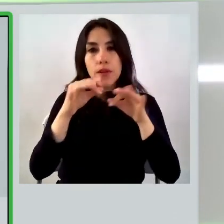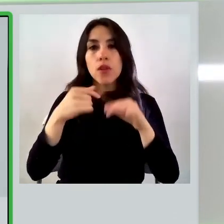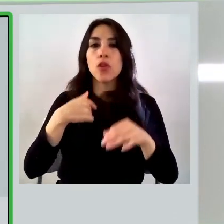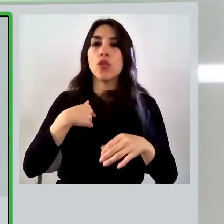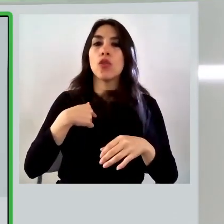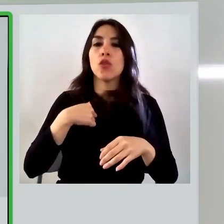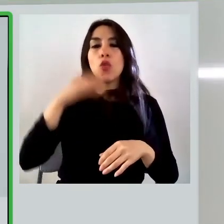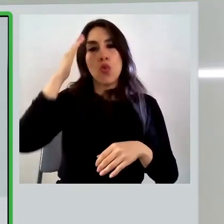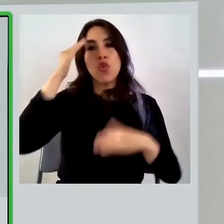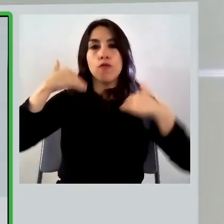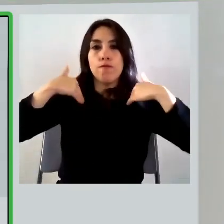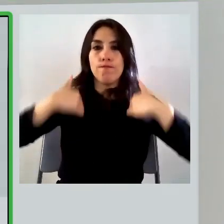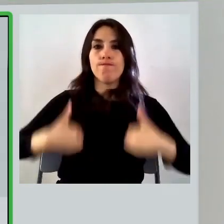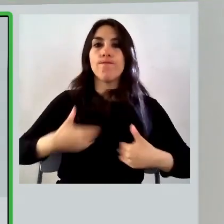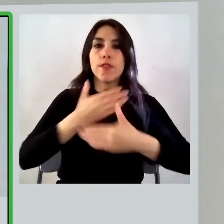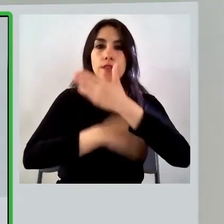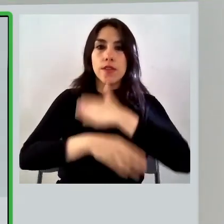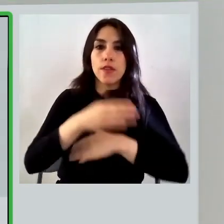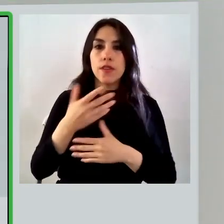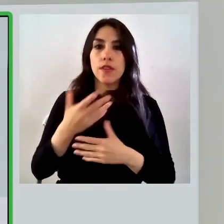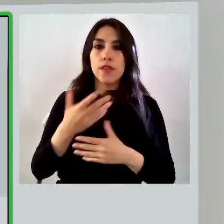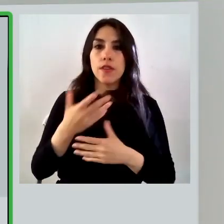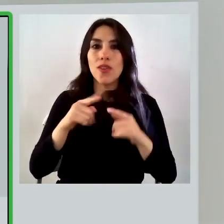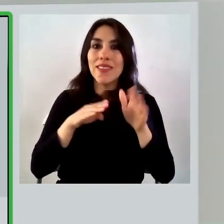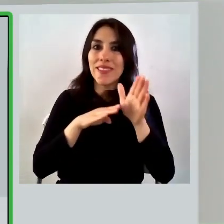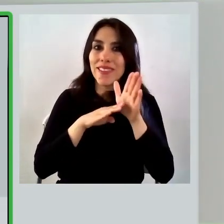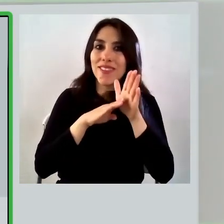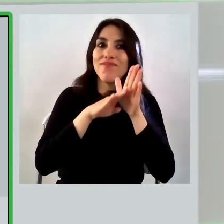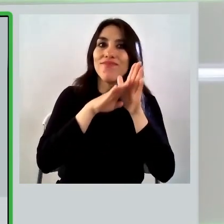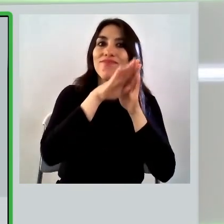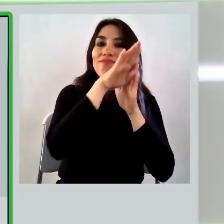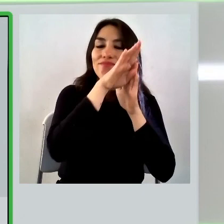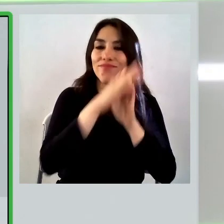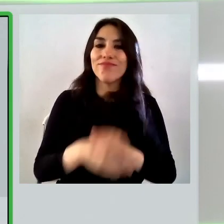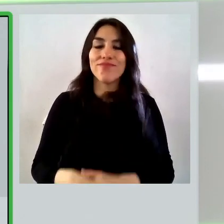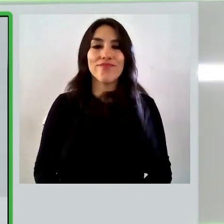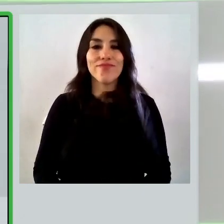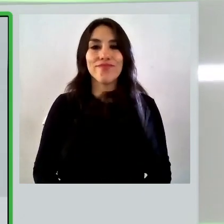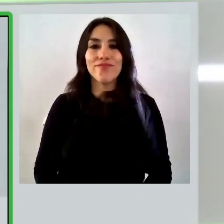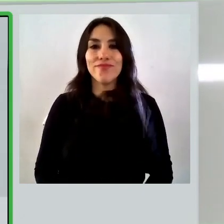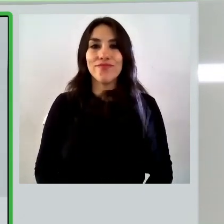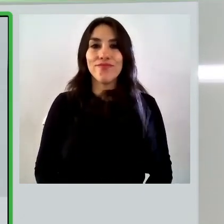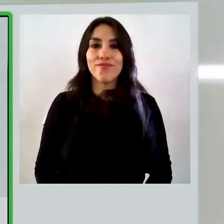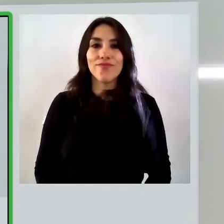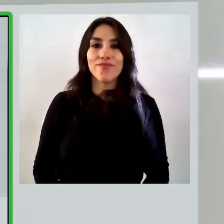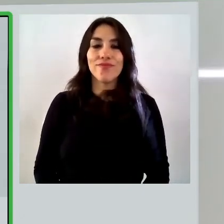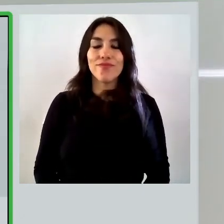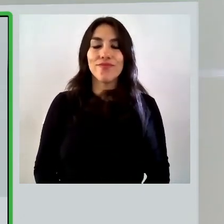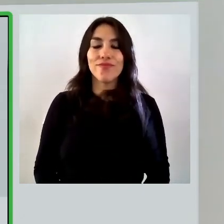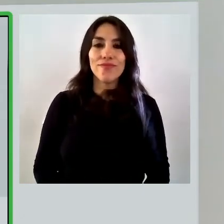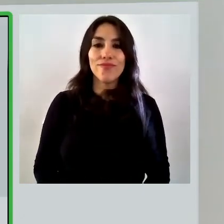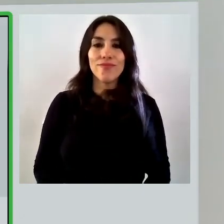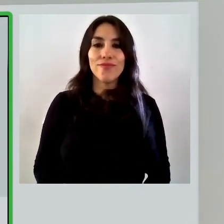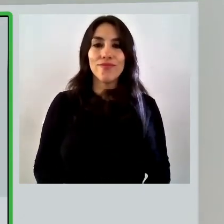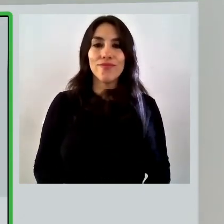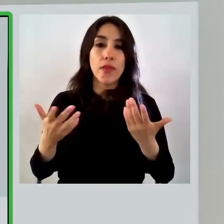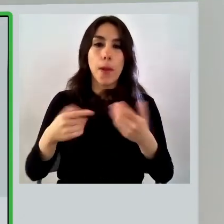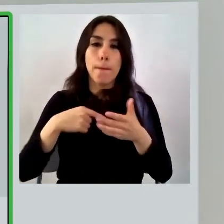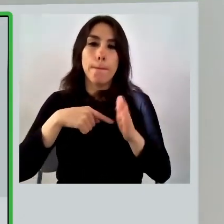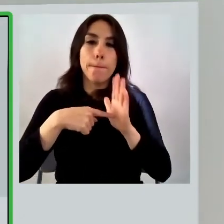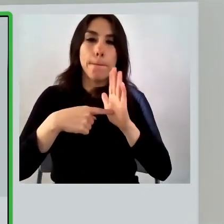right? So at Accenture, we have a mental health ally program, for example, through